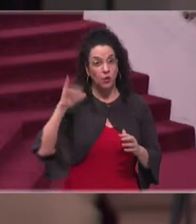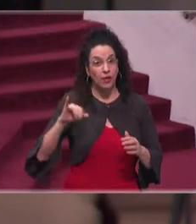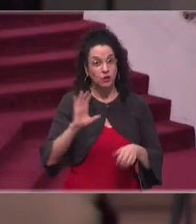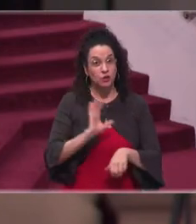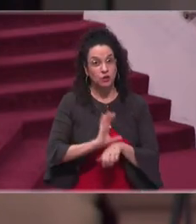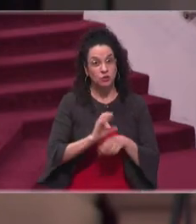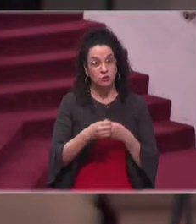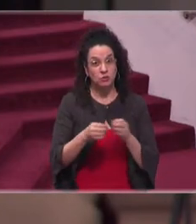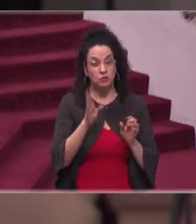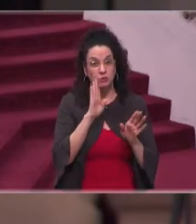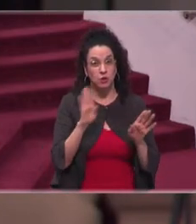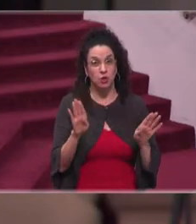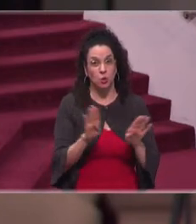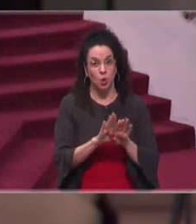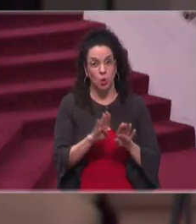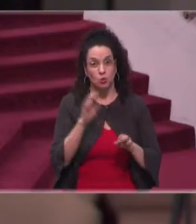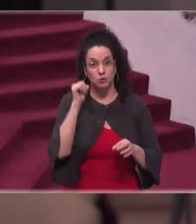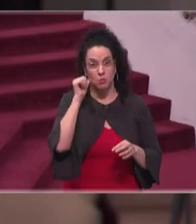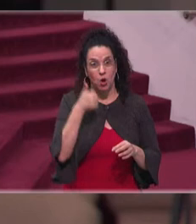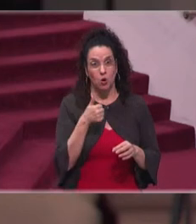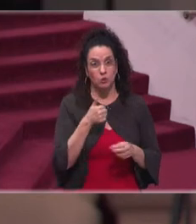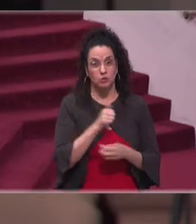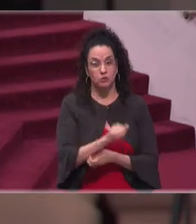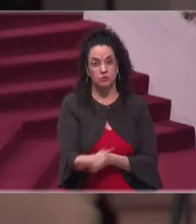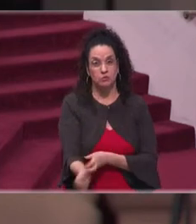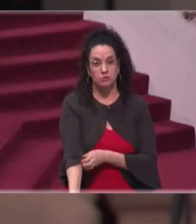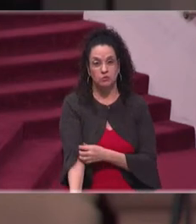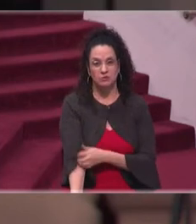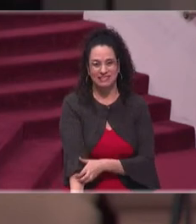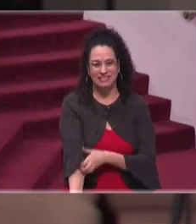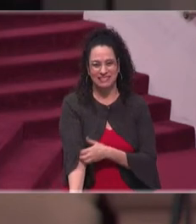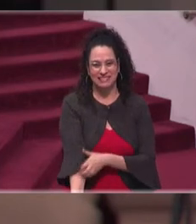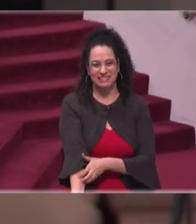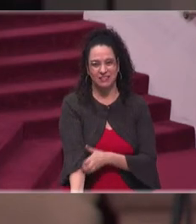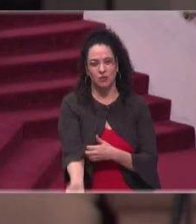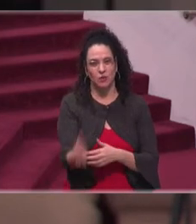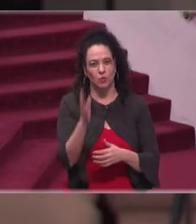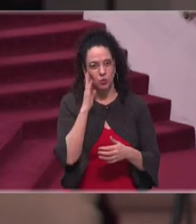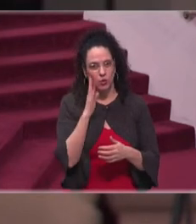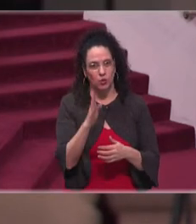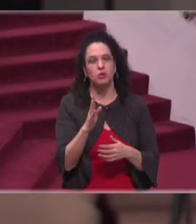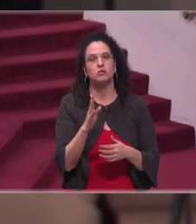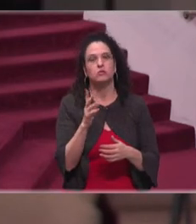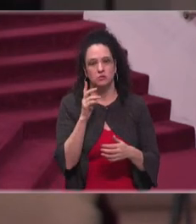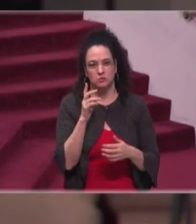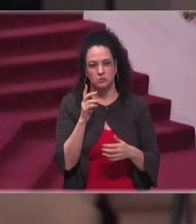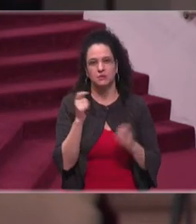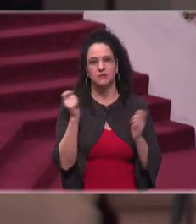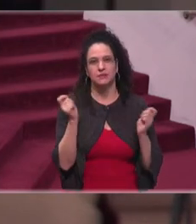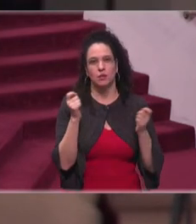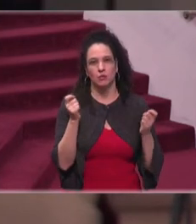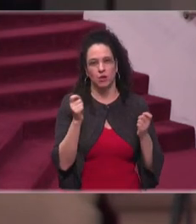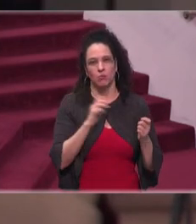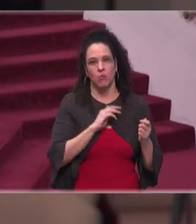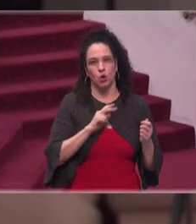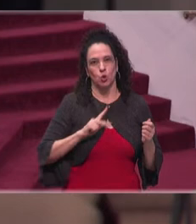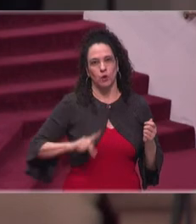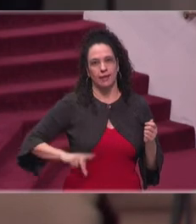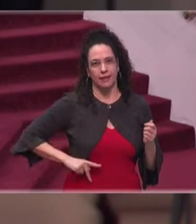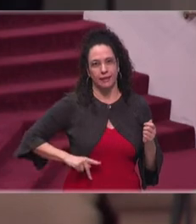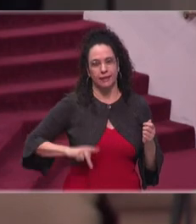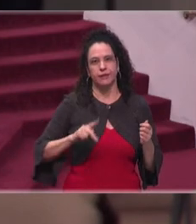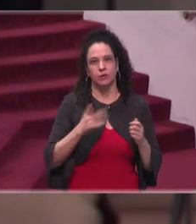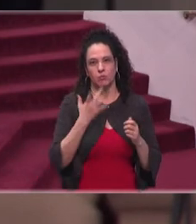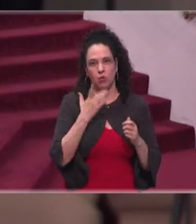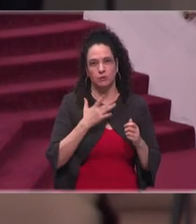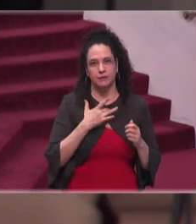be closed on tomorrow in observance and recognition of Martin Luther King Jr. birthday